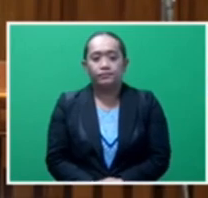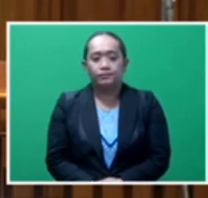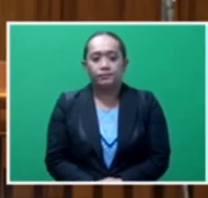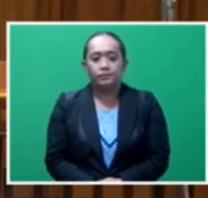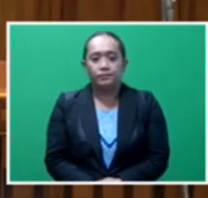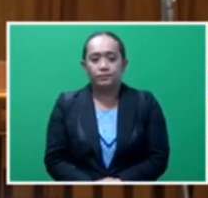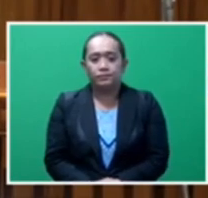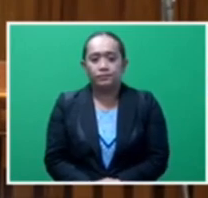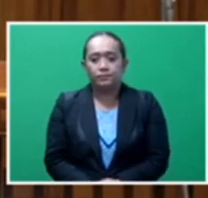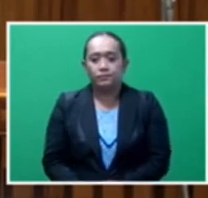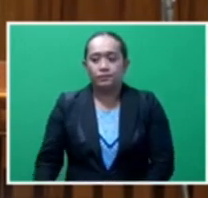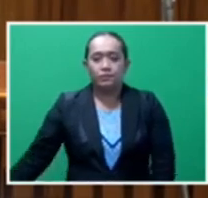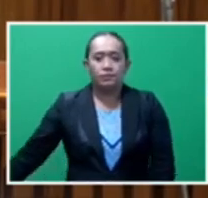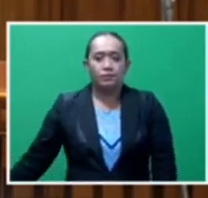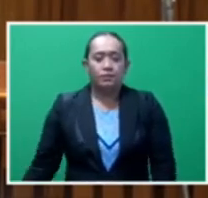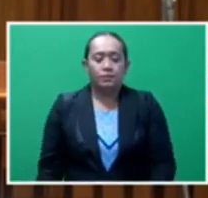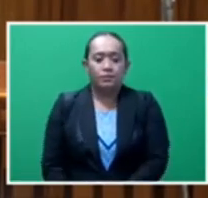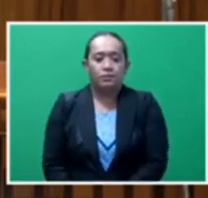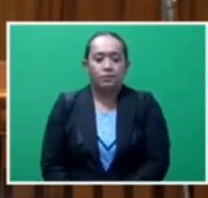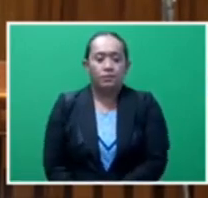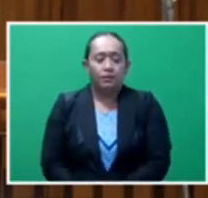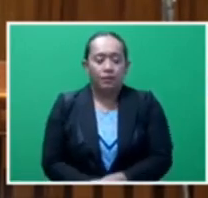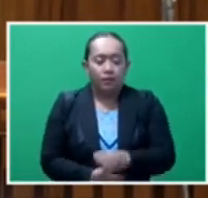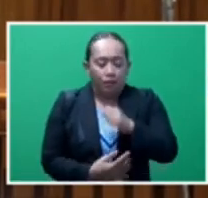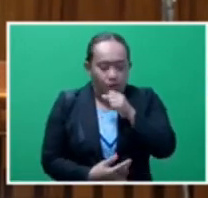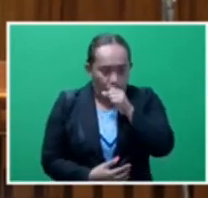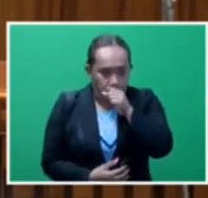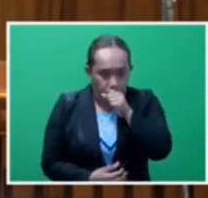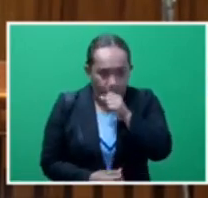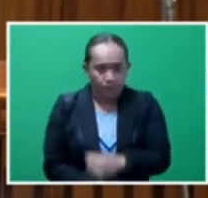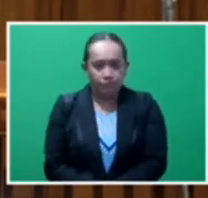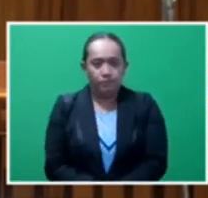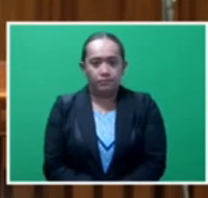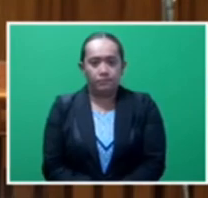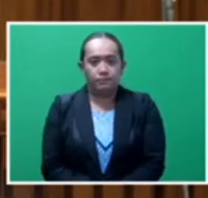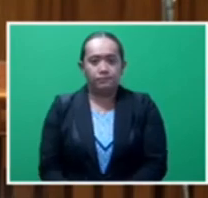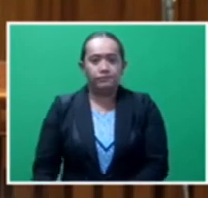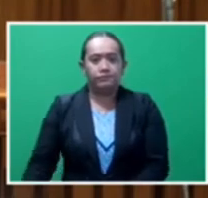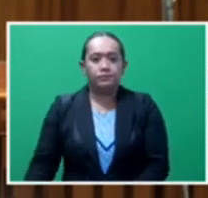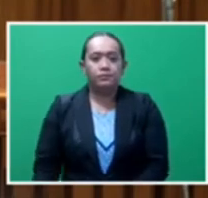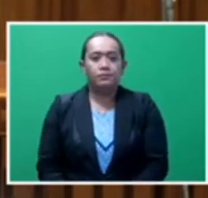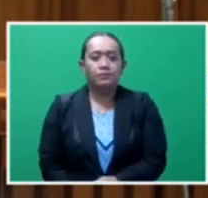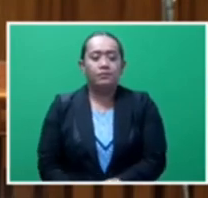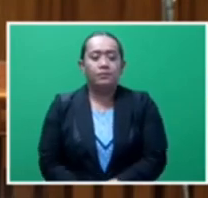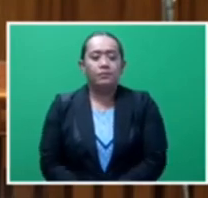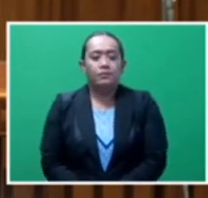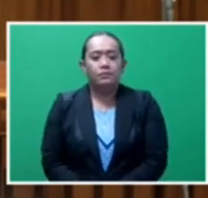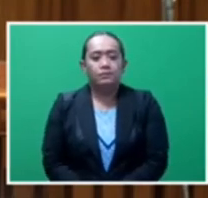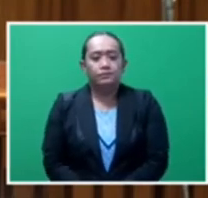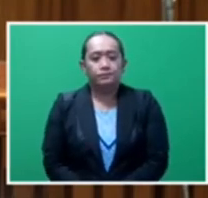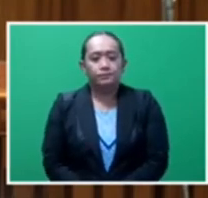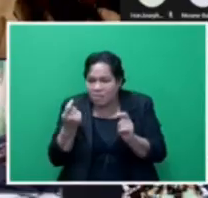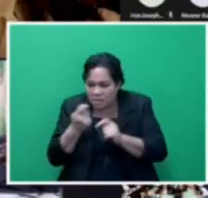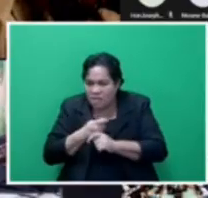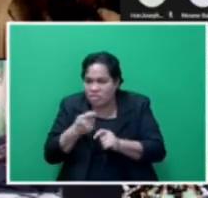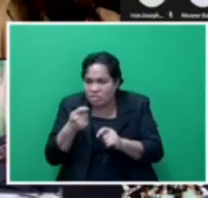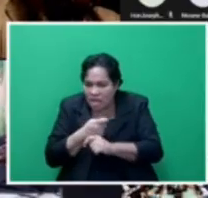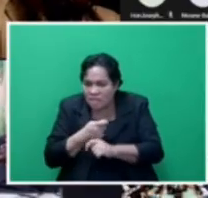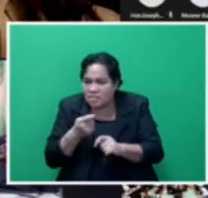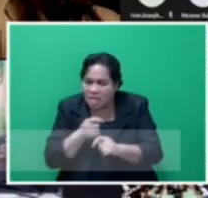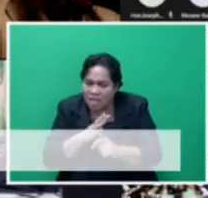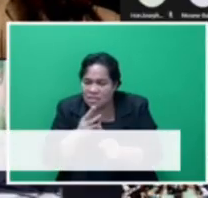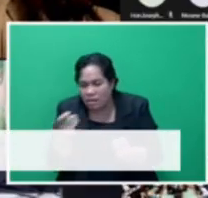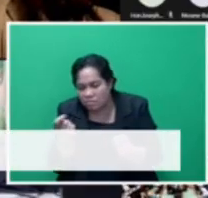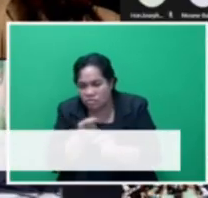that there's deterrence without actually causing or affecting the efficiency and the productivity. This